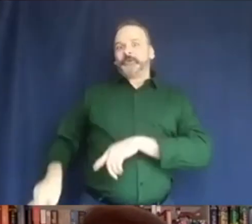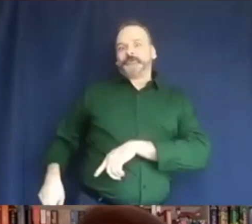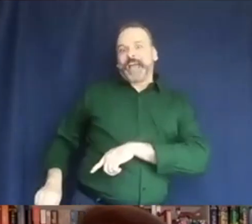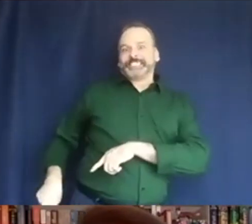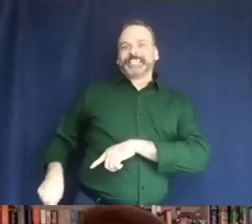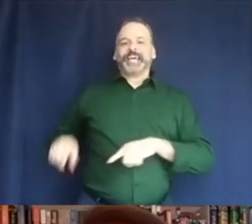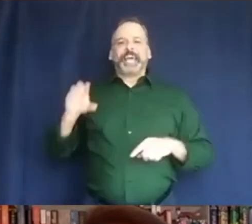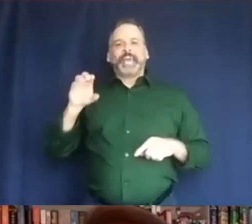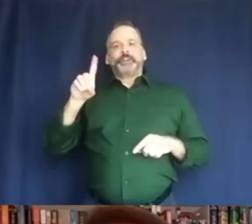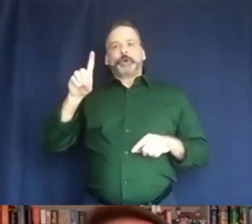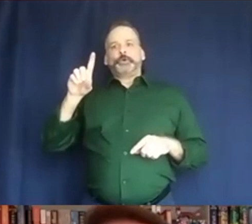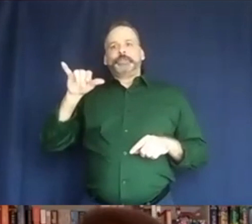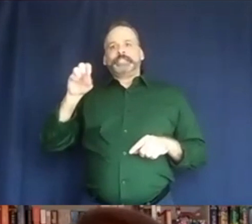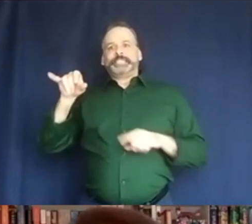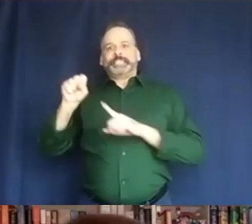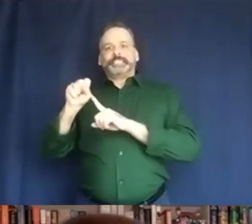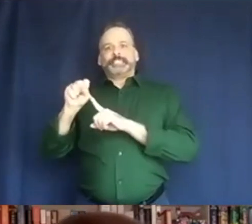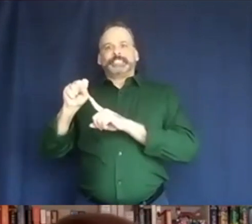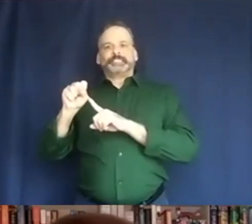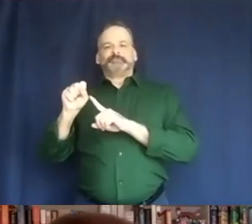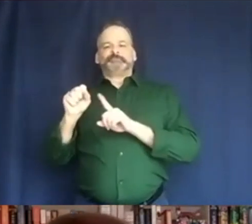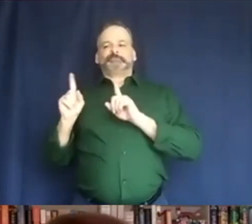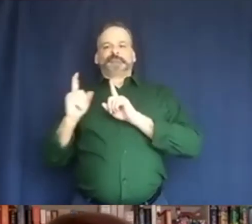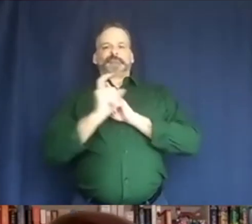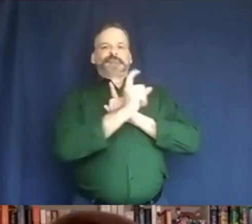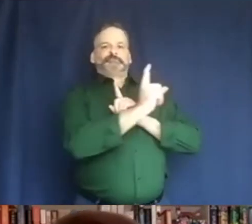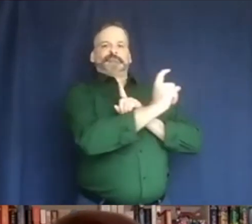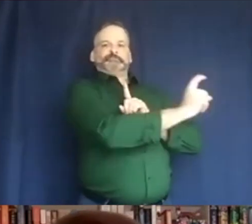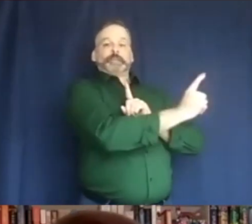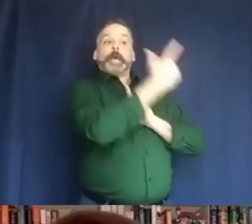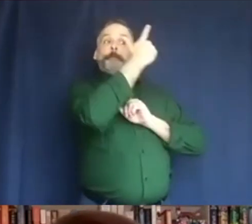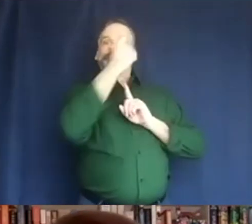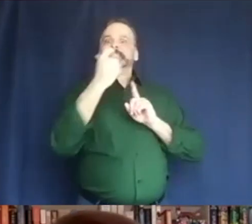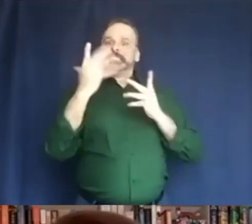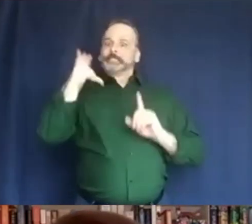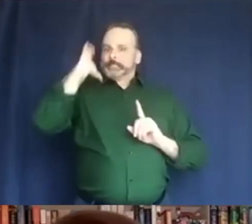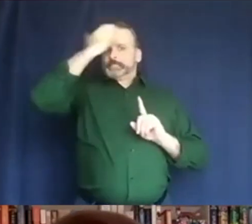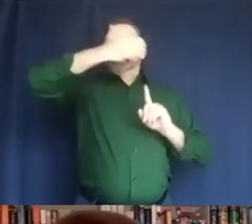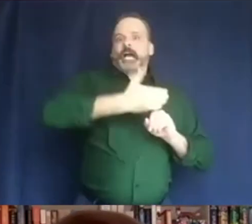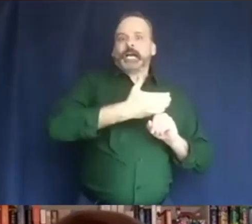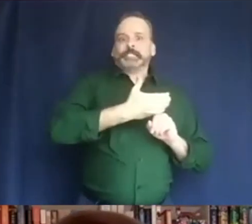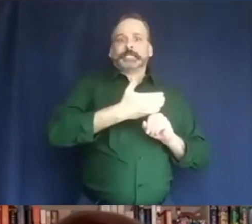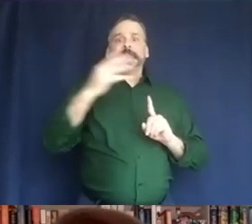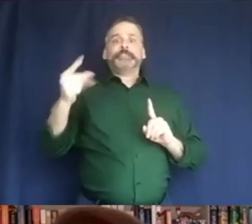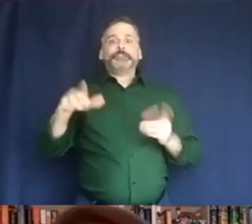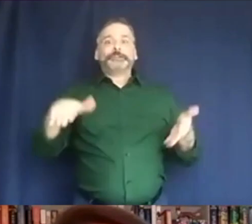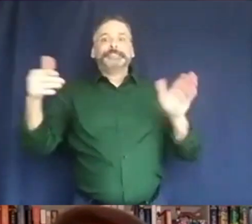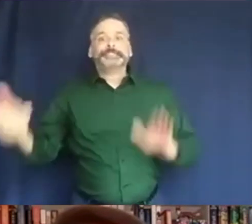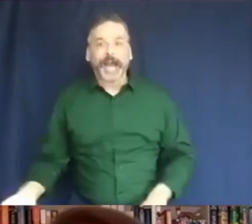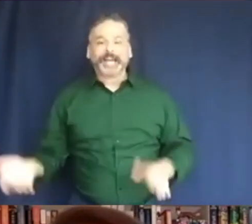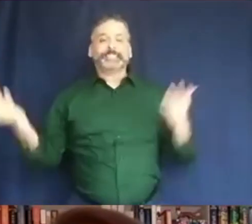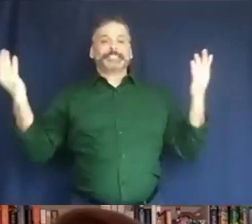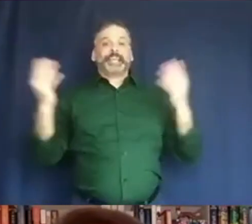Odysseus walks past him because he knows that'll give his disguise away. And then he just dies. The dog dies. And I